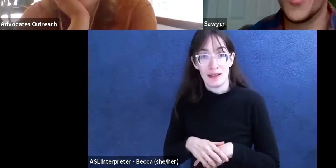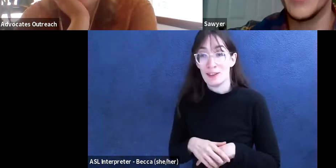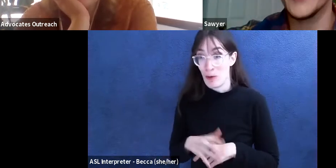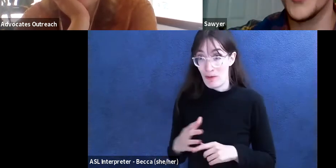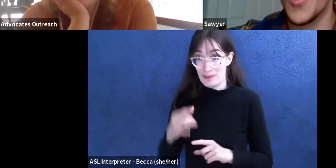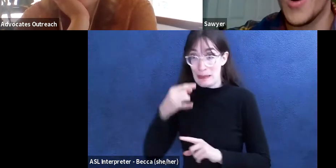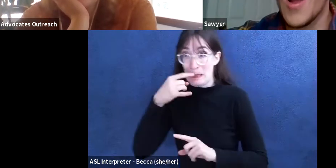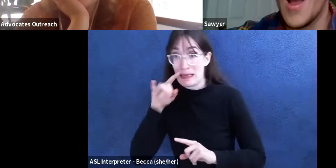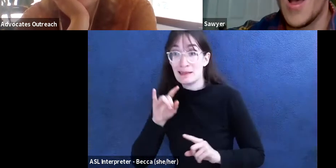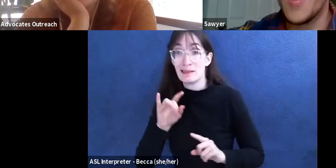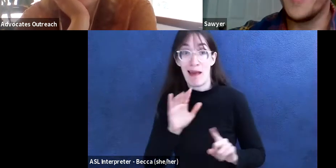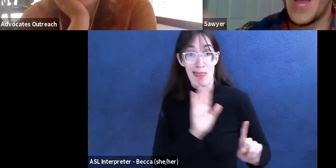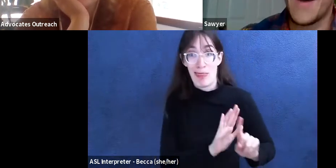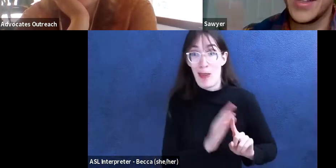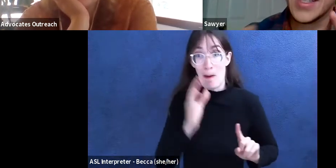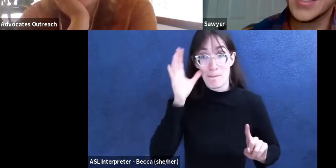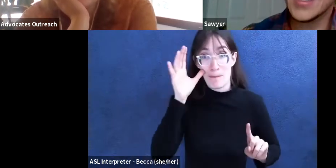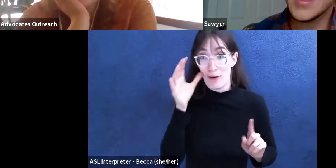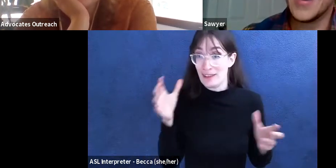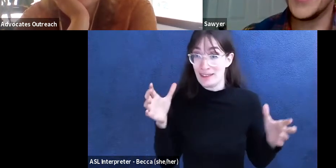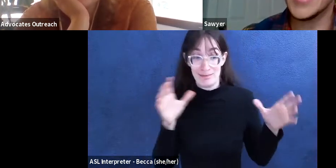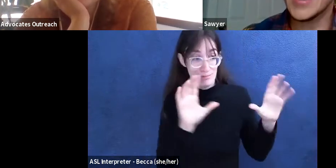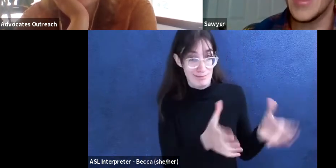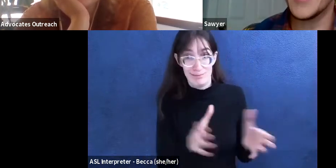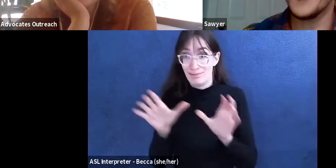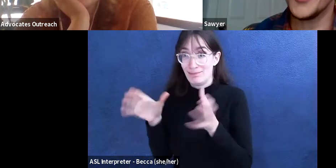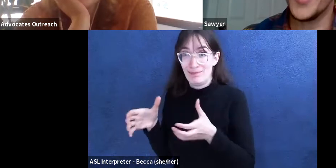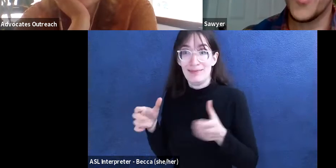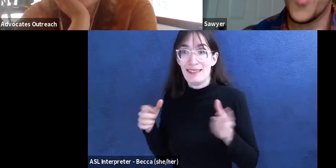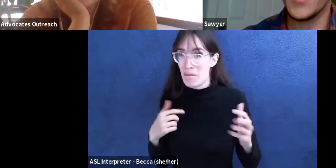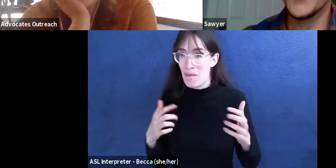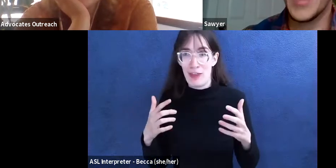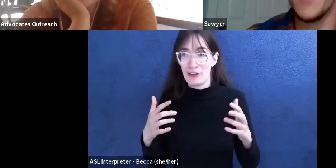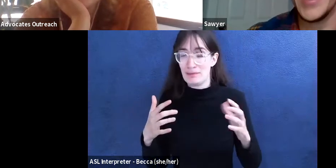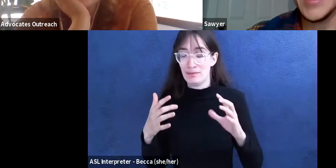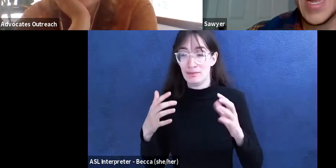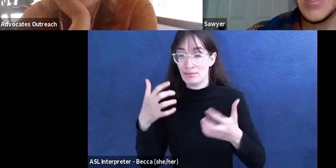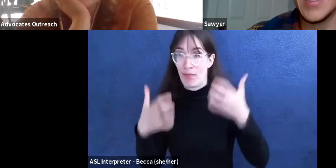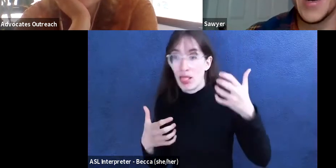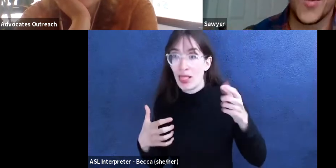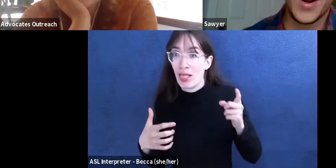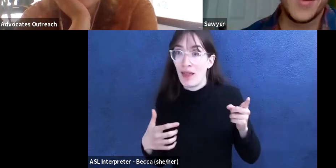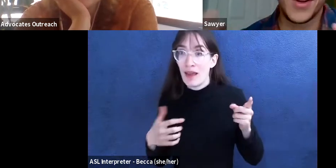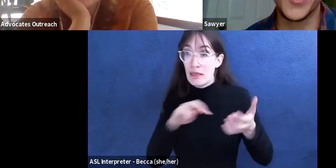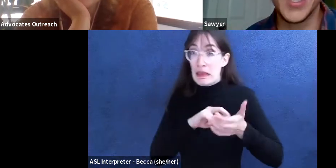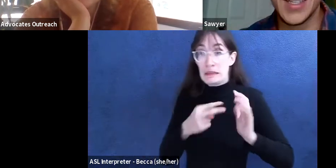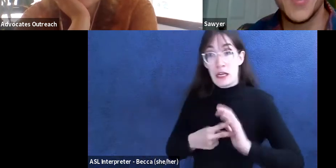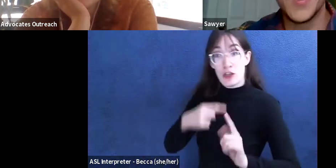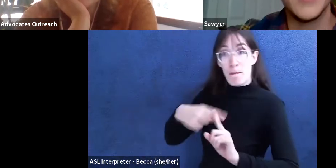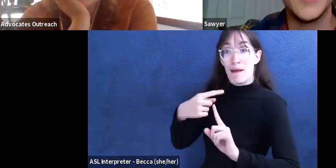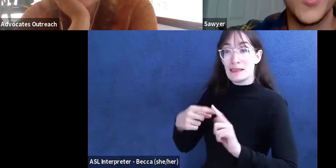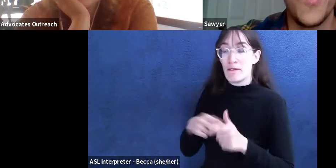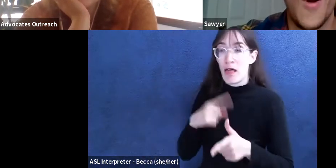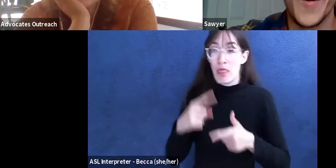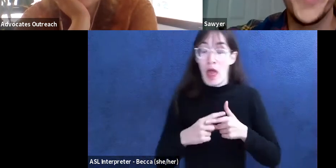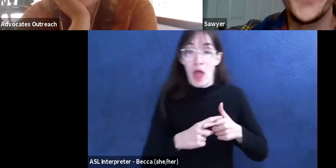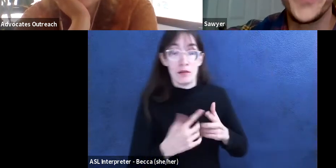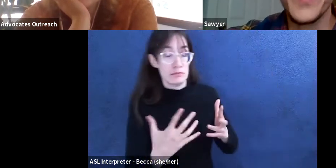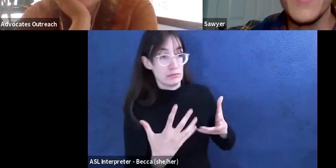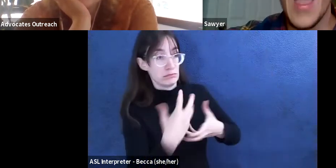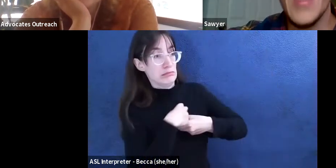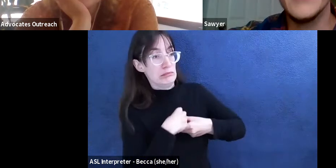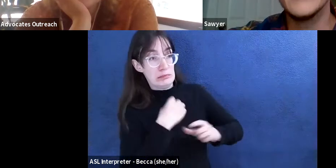can you know, you can be yourself, like all these beautiful positive things. And so that's what they